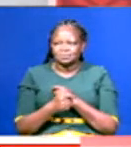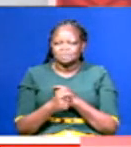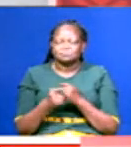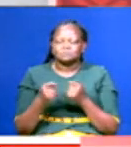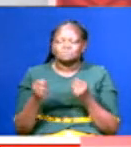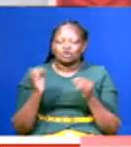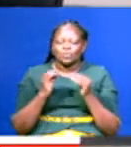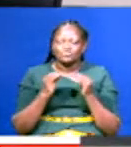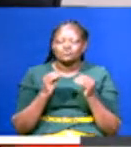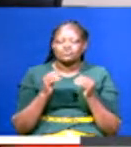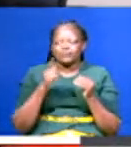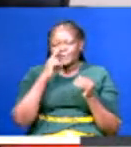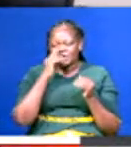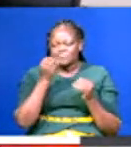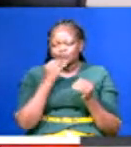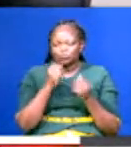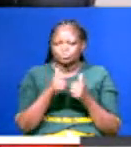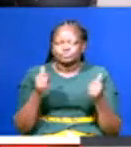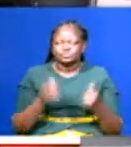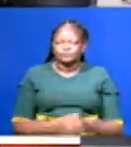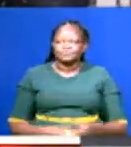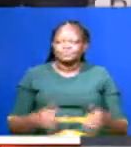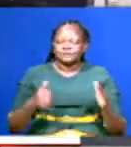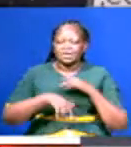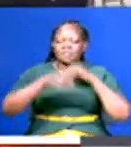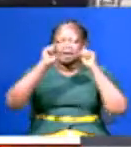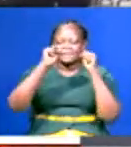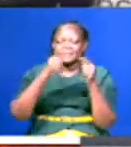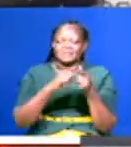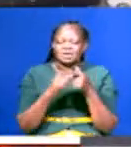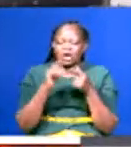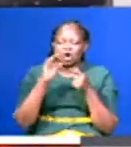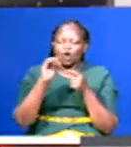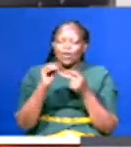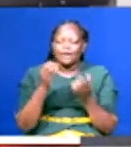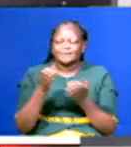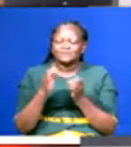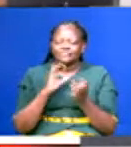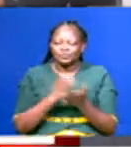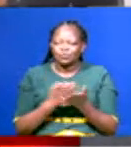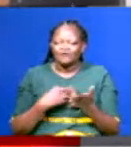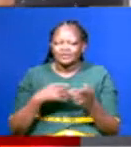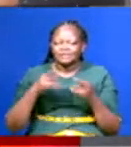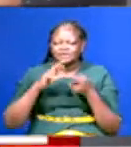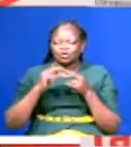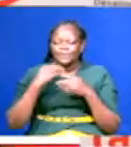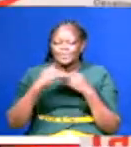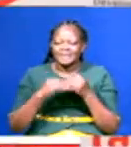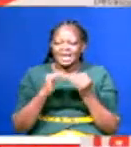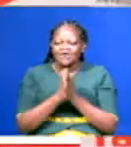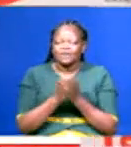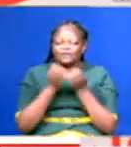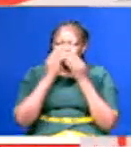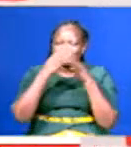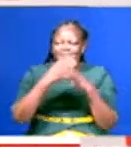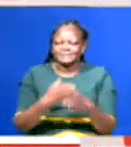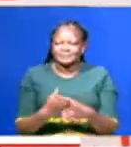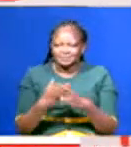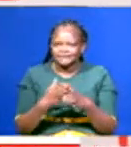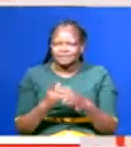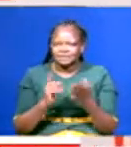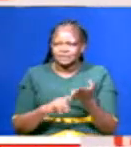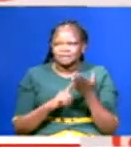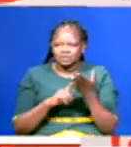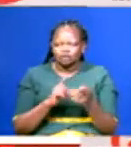food security. Under the deal, Eco Business Fund will host relationship building and information sharing roundtable discussions